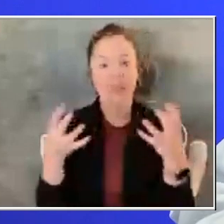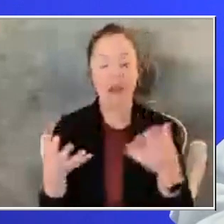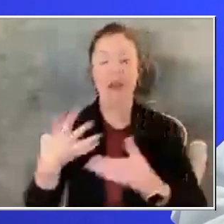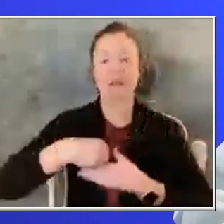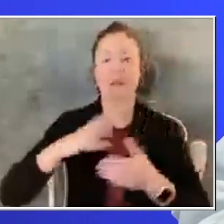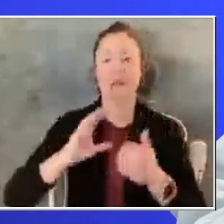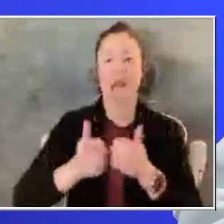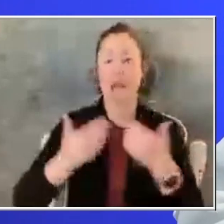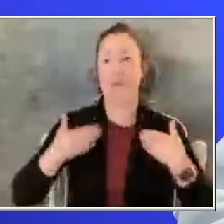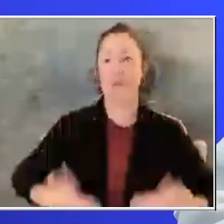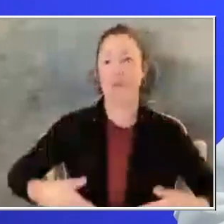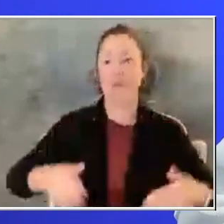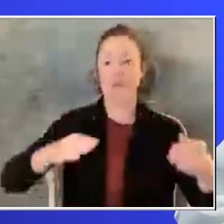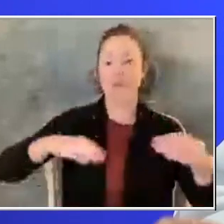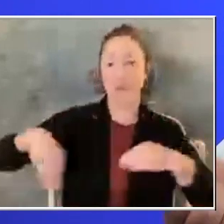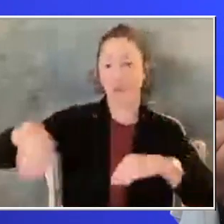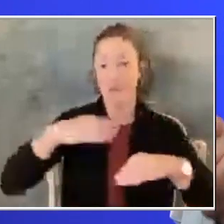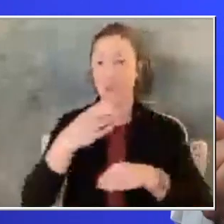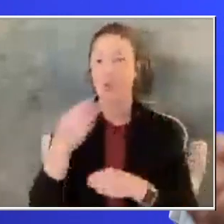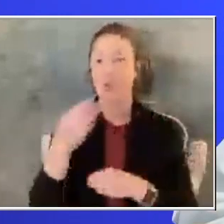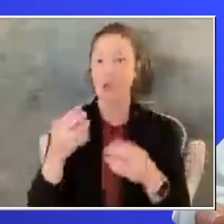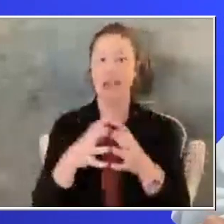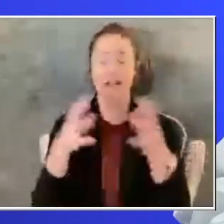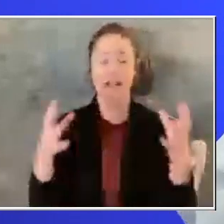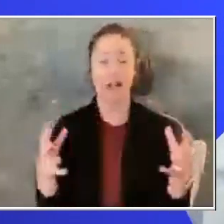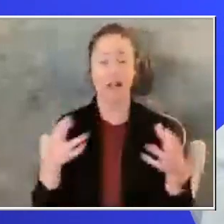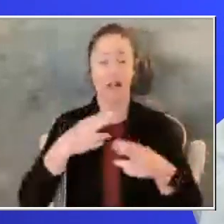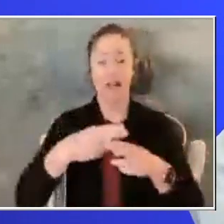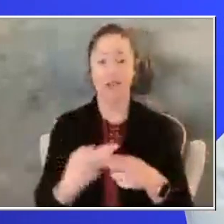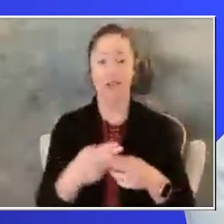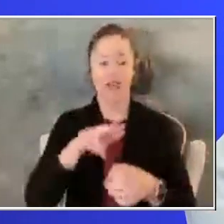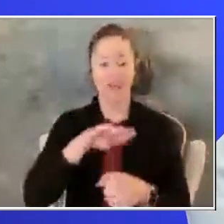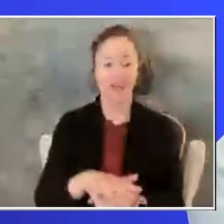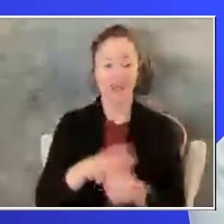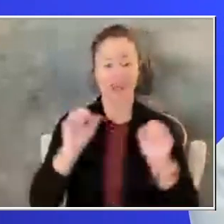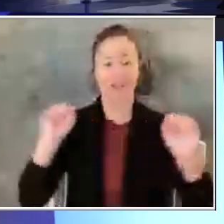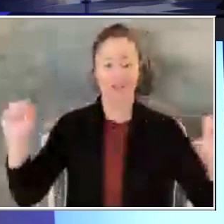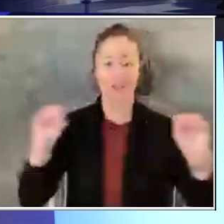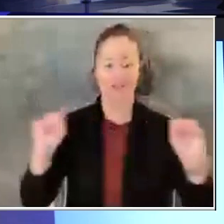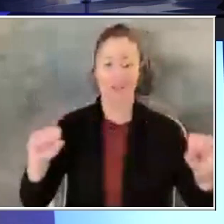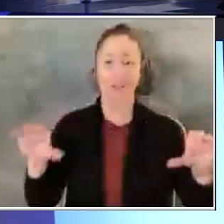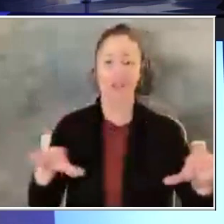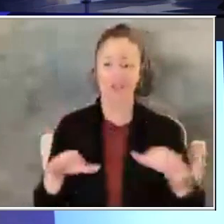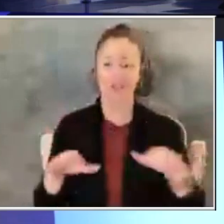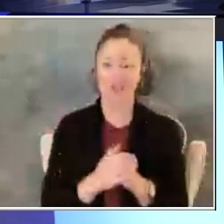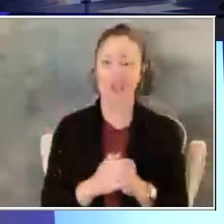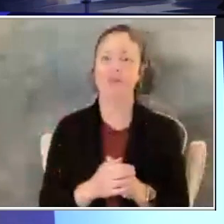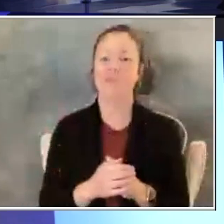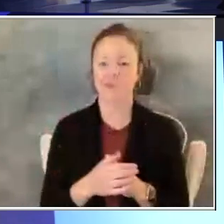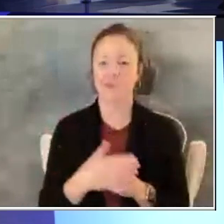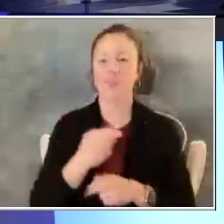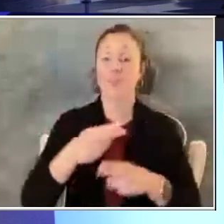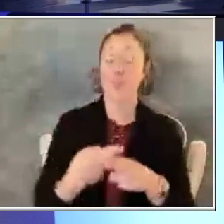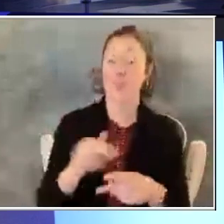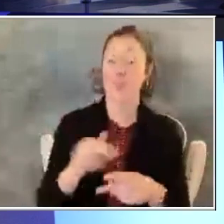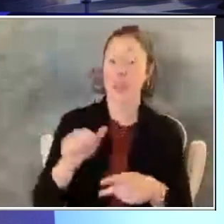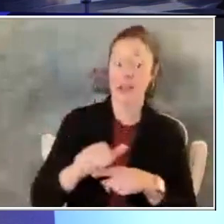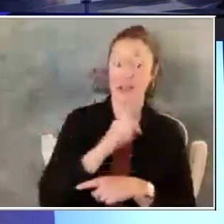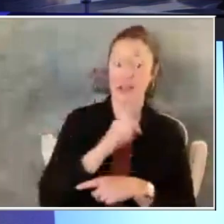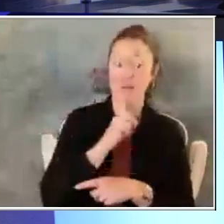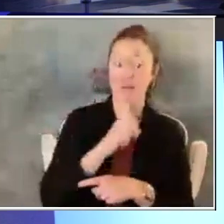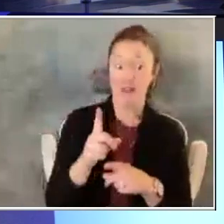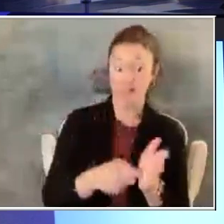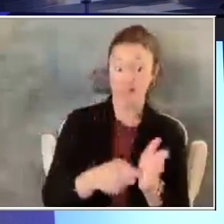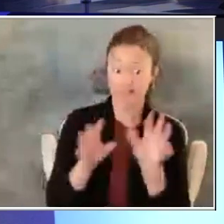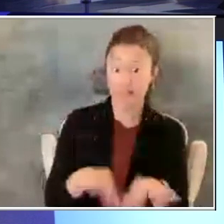are moving and how much sort of weight-bearing exercise we are doing. And weight training is key for bone health. Weight training is key